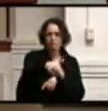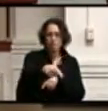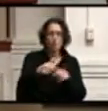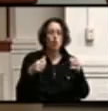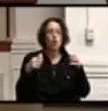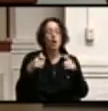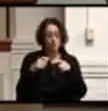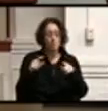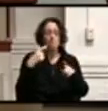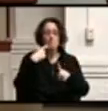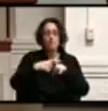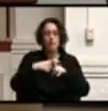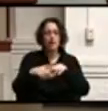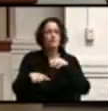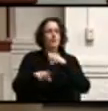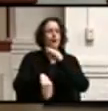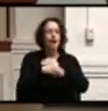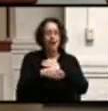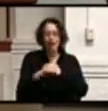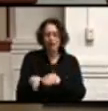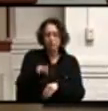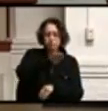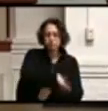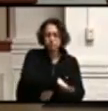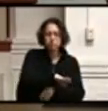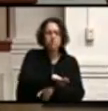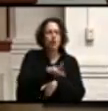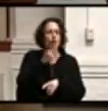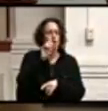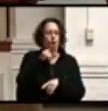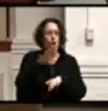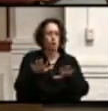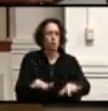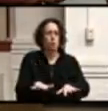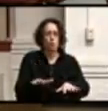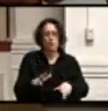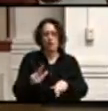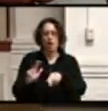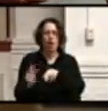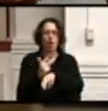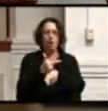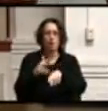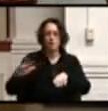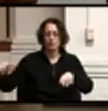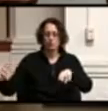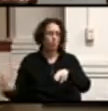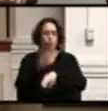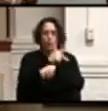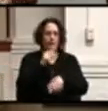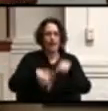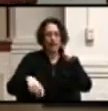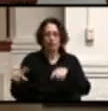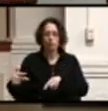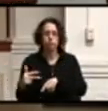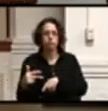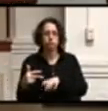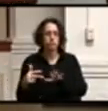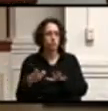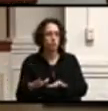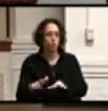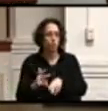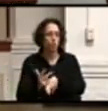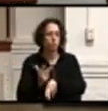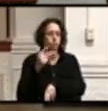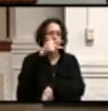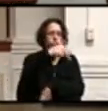bump. They're just really, and to eliminate that really quick cut through, if somebody wants to cut through, they've got to